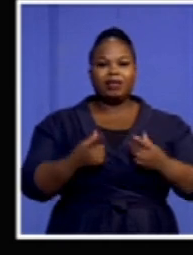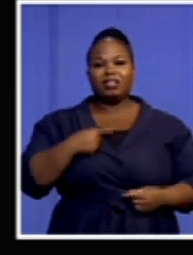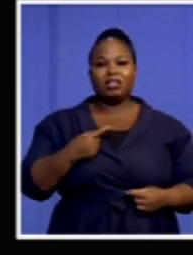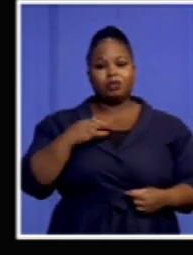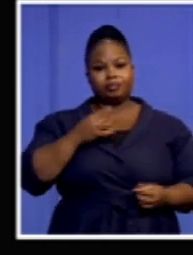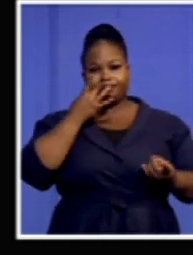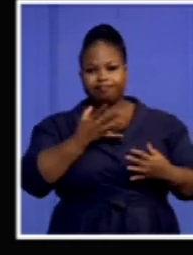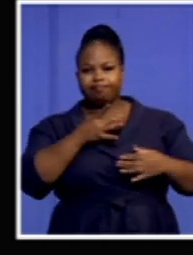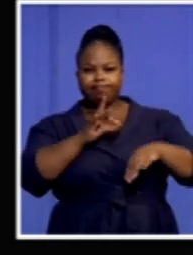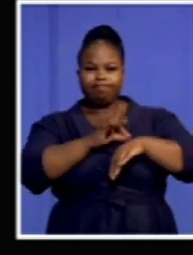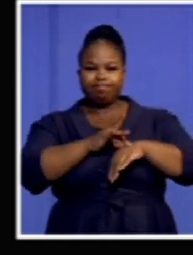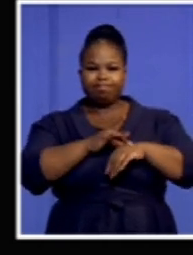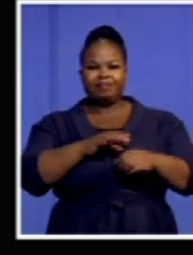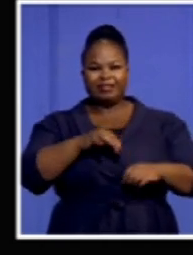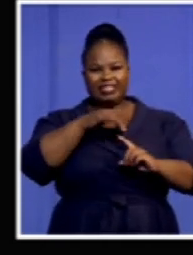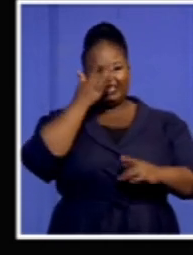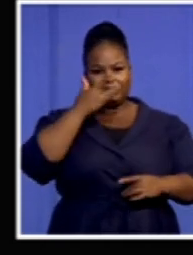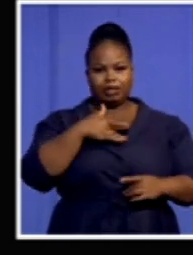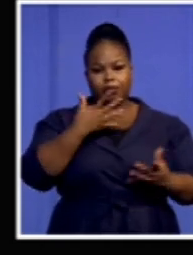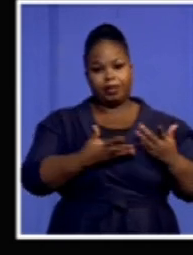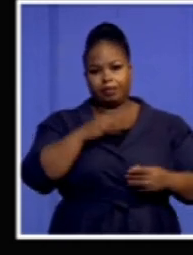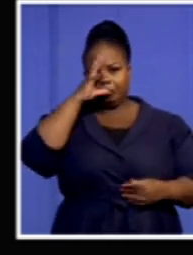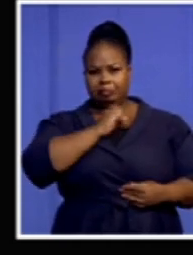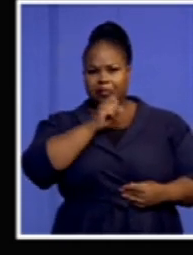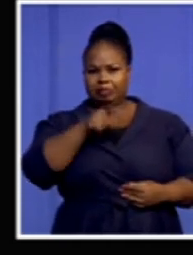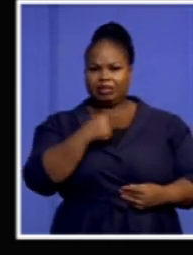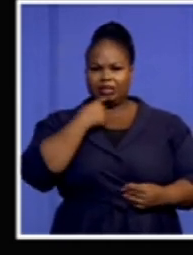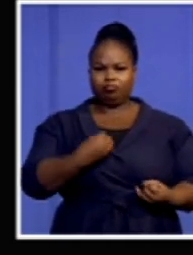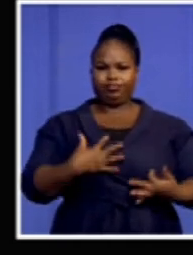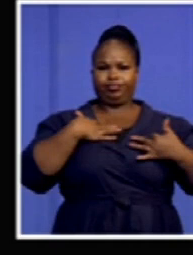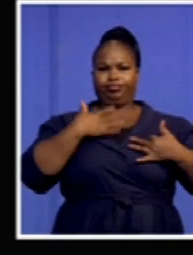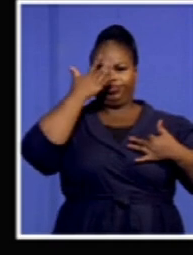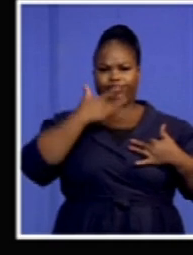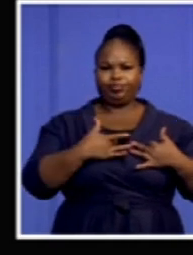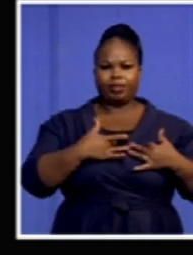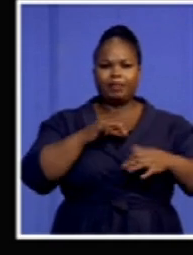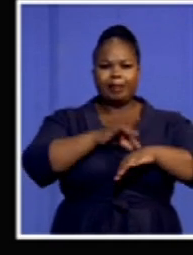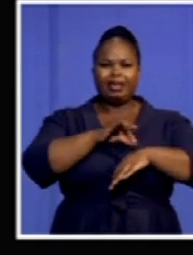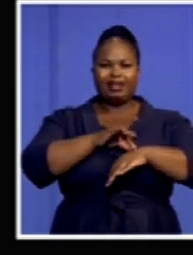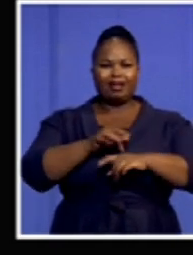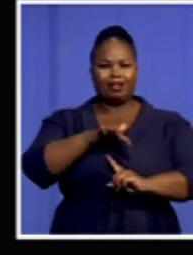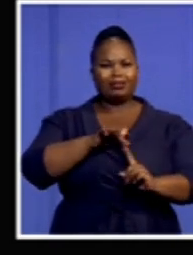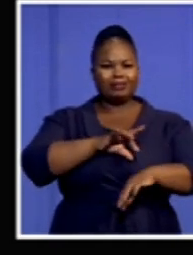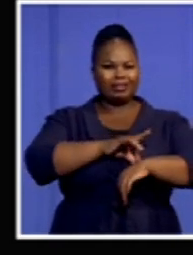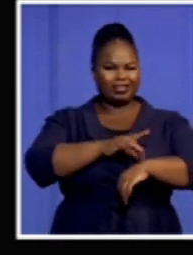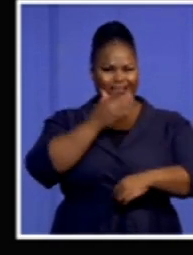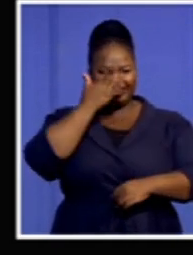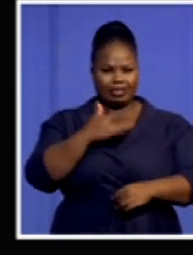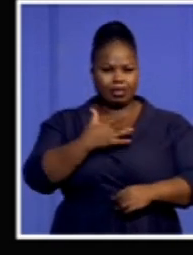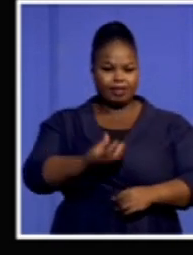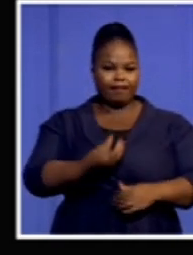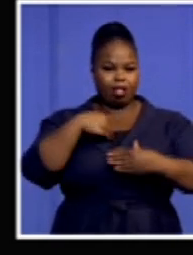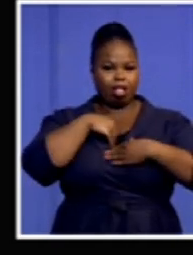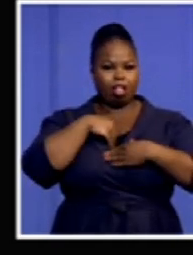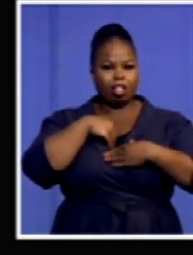or is suspected of having contracted a notifiable medical conditions or has been in contact with a carrier